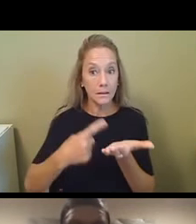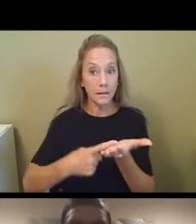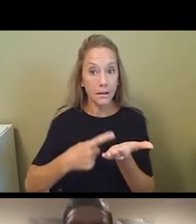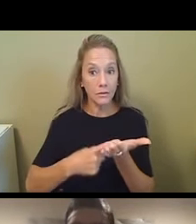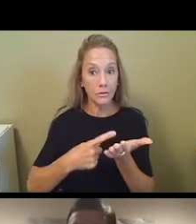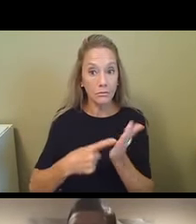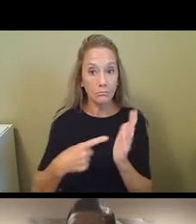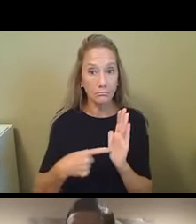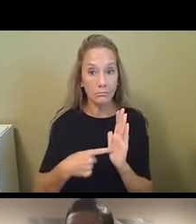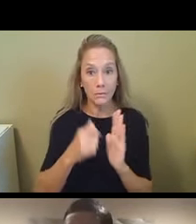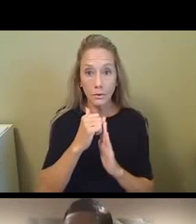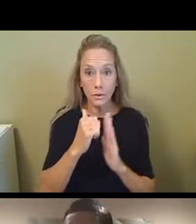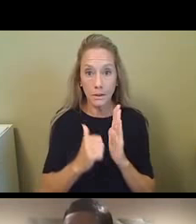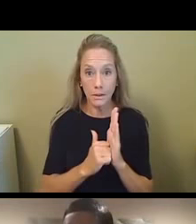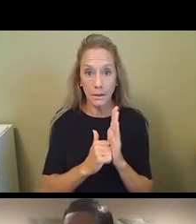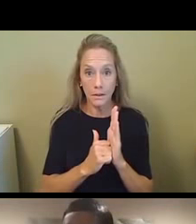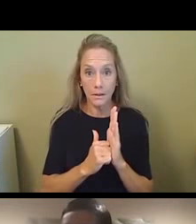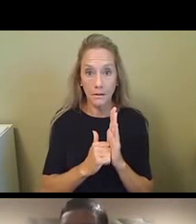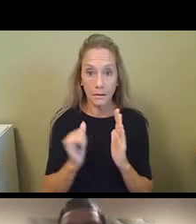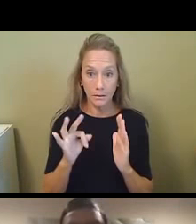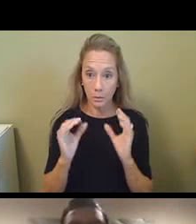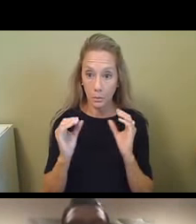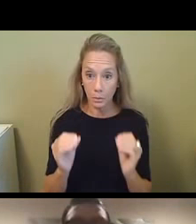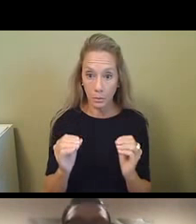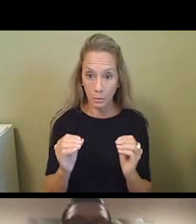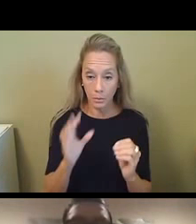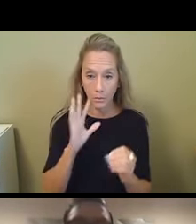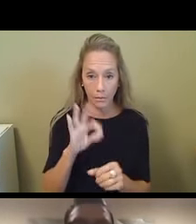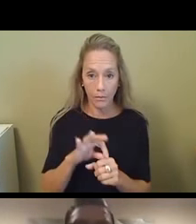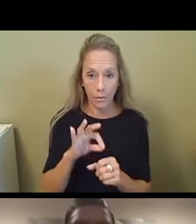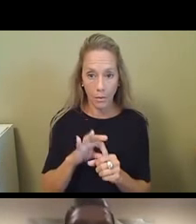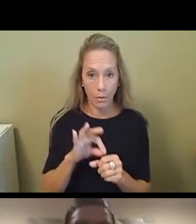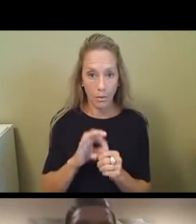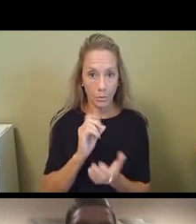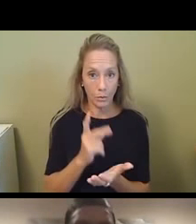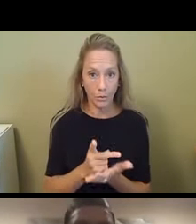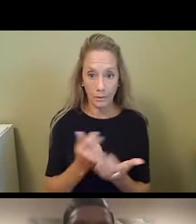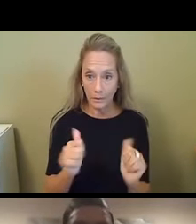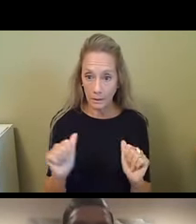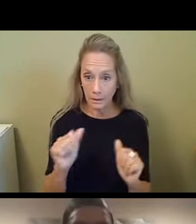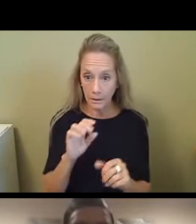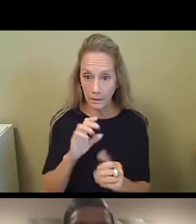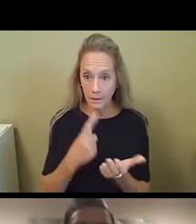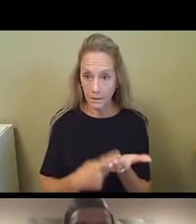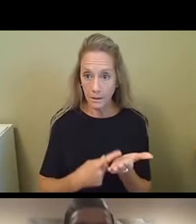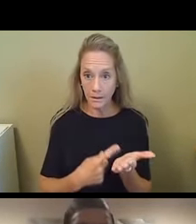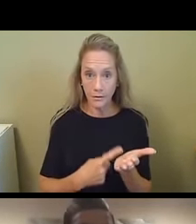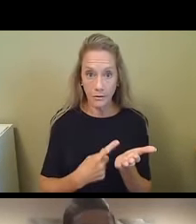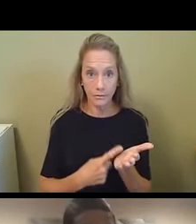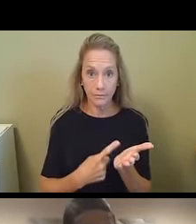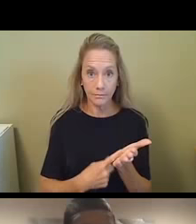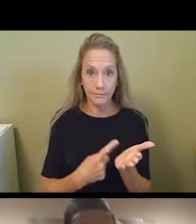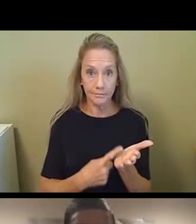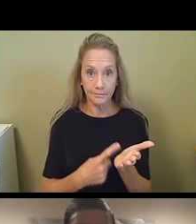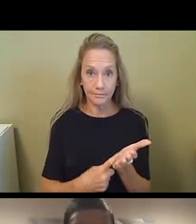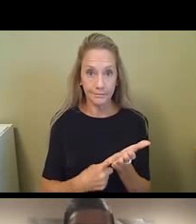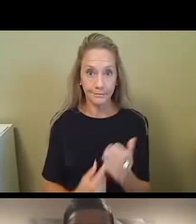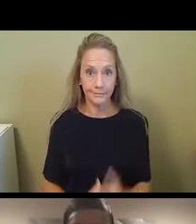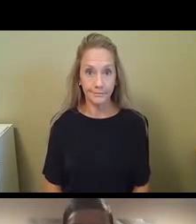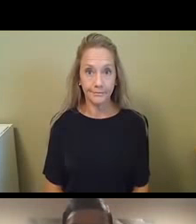agenda? If not, we'll vote for approval. Any discussion on agenda?